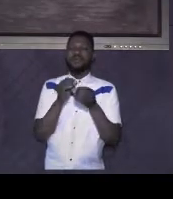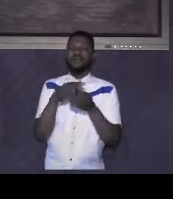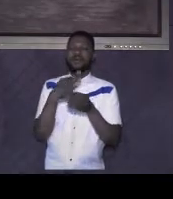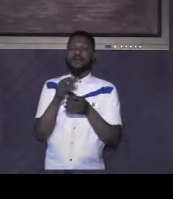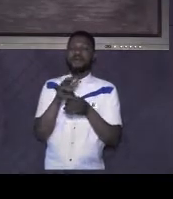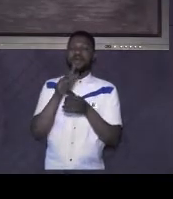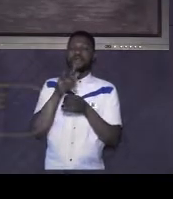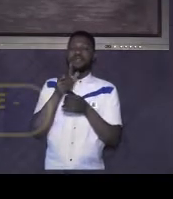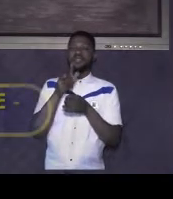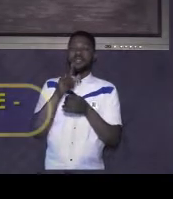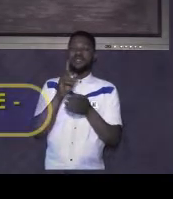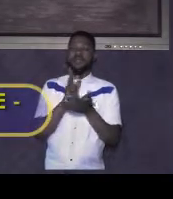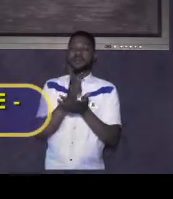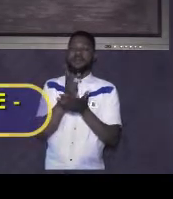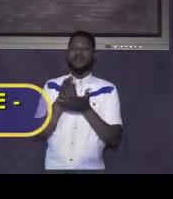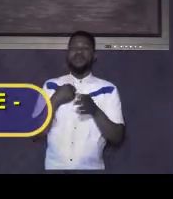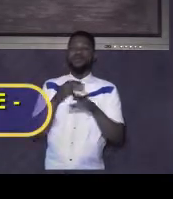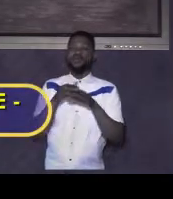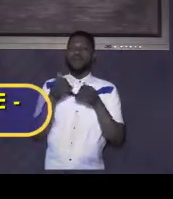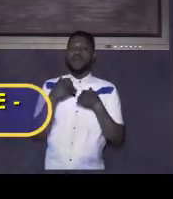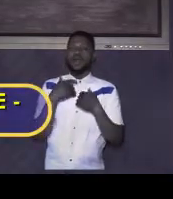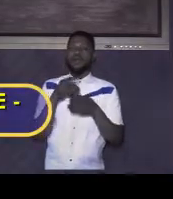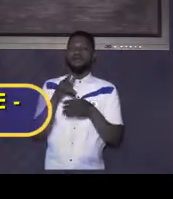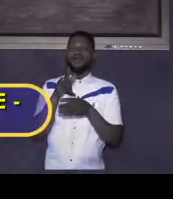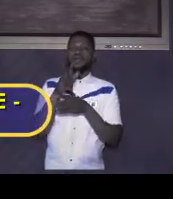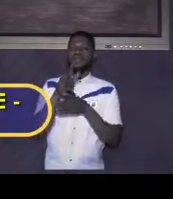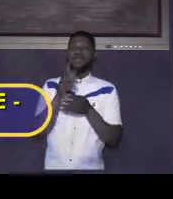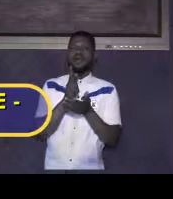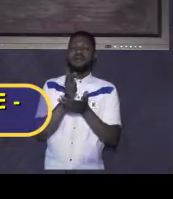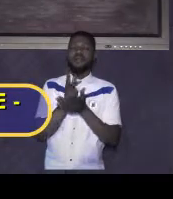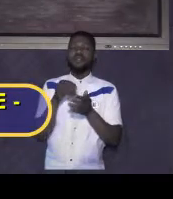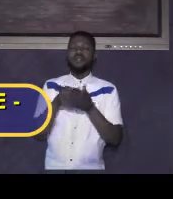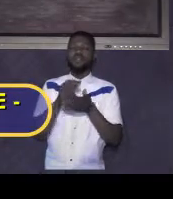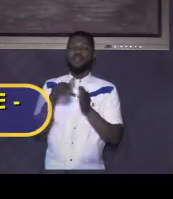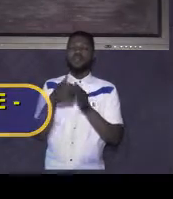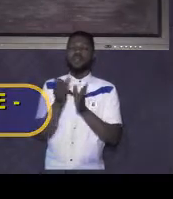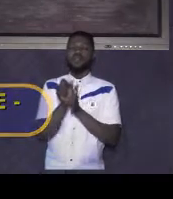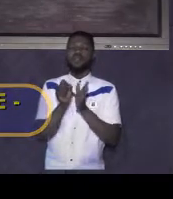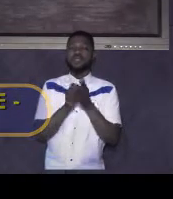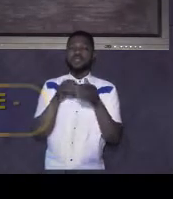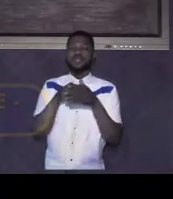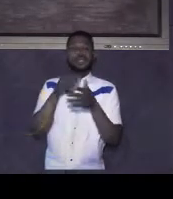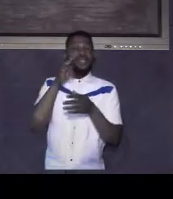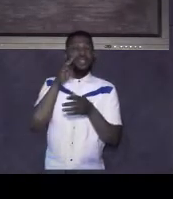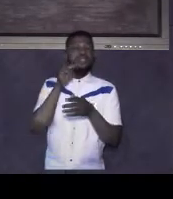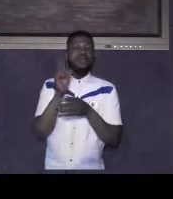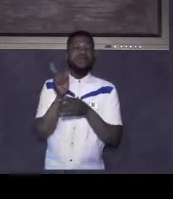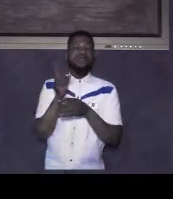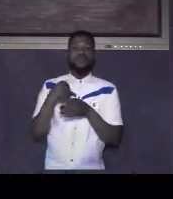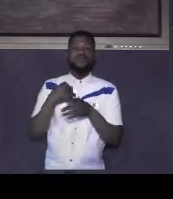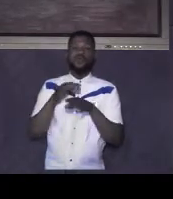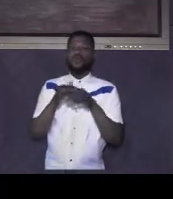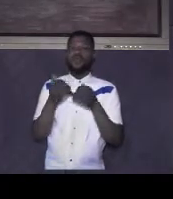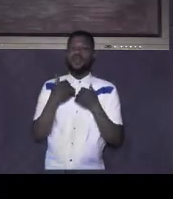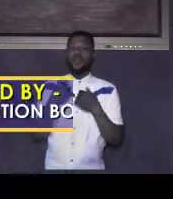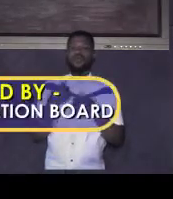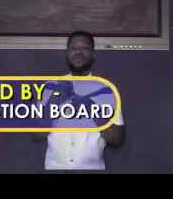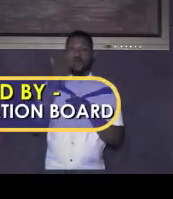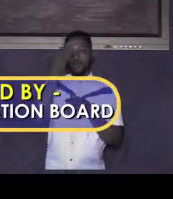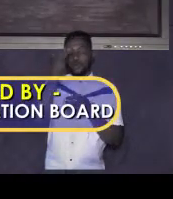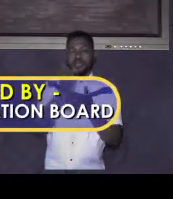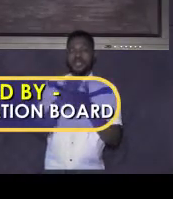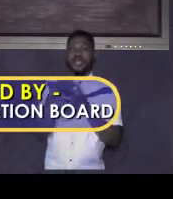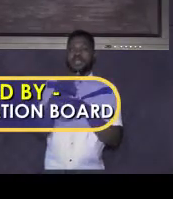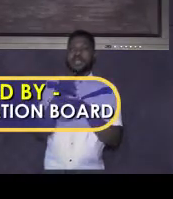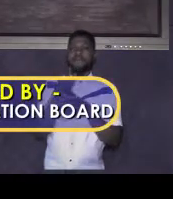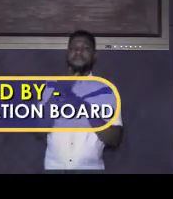of airports. We don't have airports in all the states in Nigeria. So, and wherever we don't have airport, you